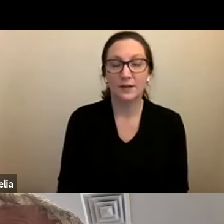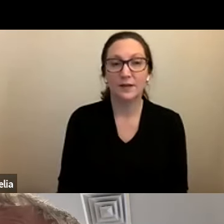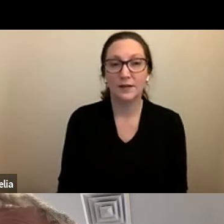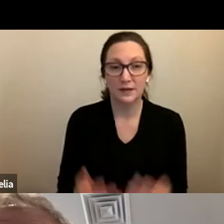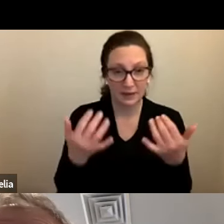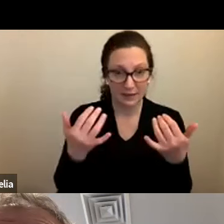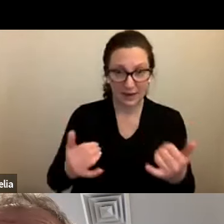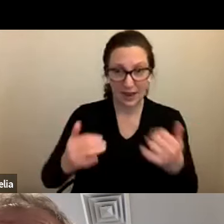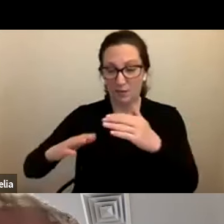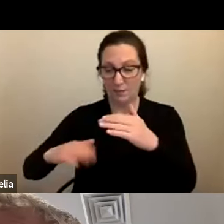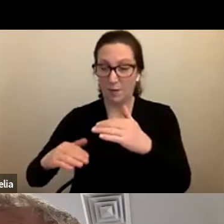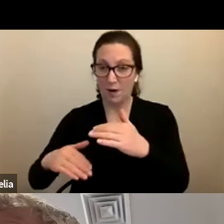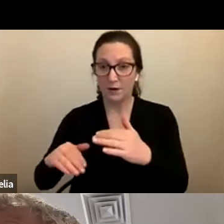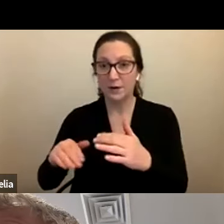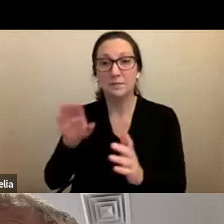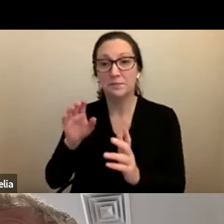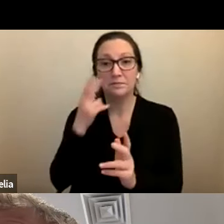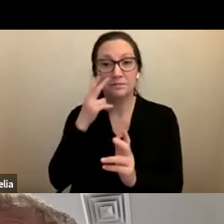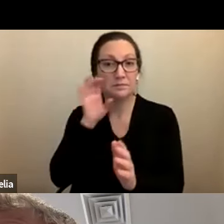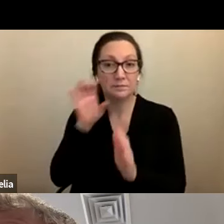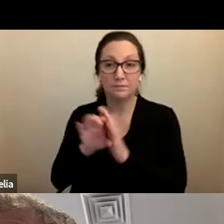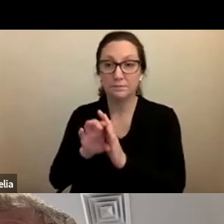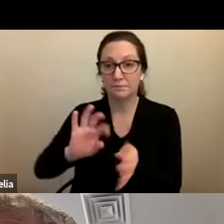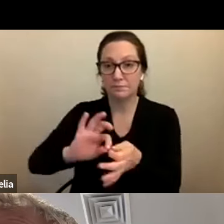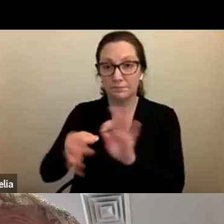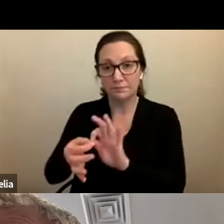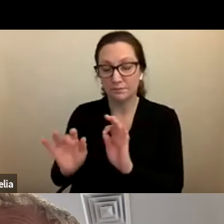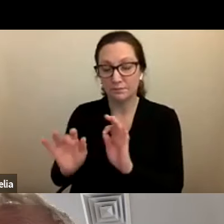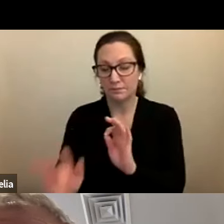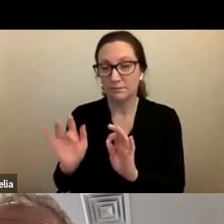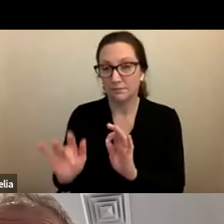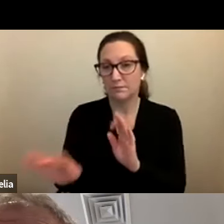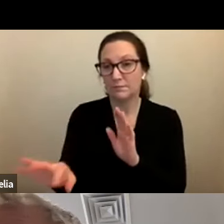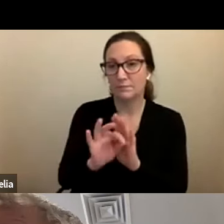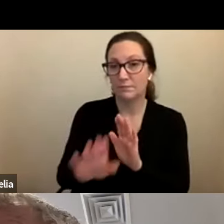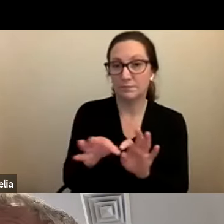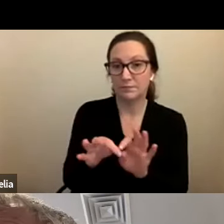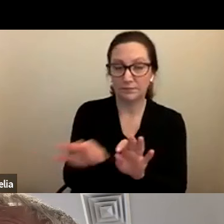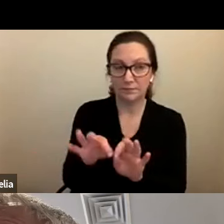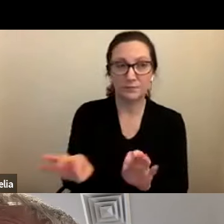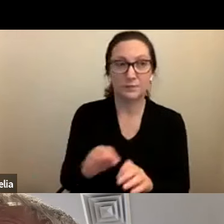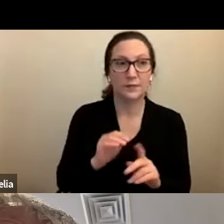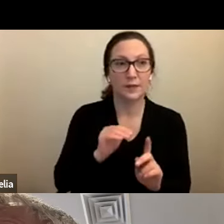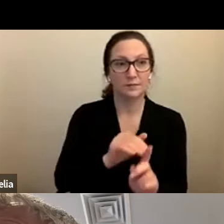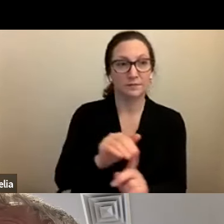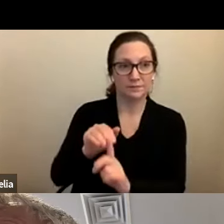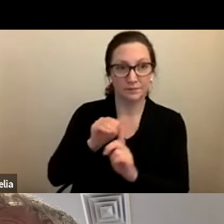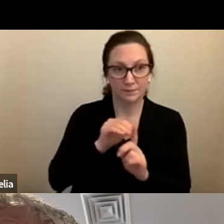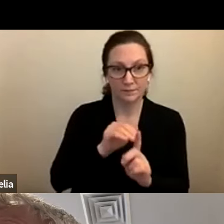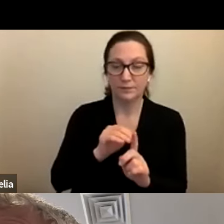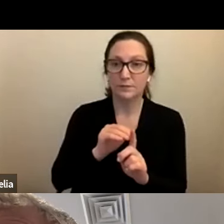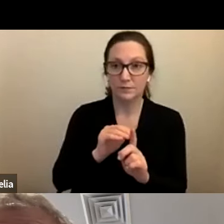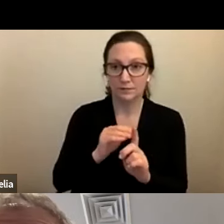interpretation icon at the bottom of your screen. I'd like to remind everyone to speak at a